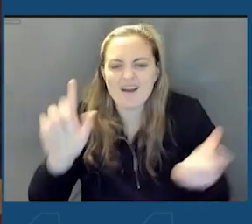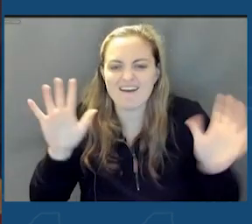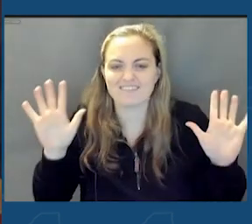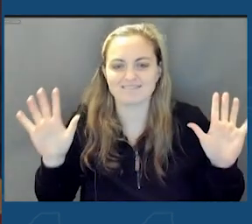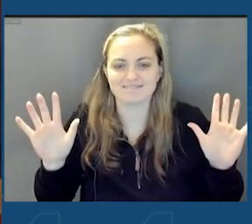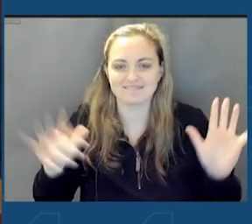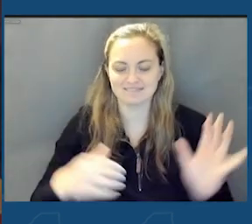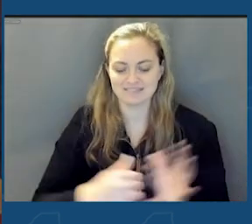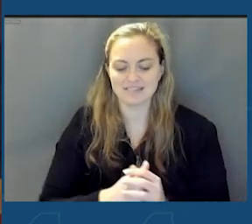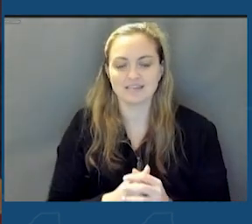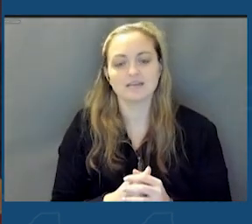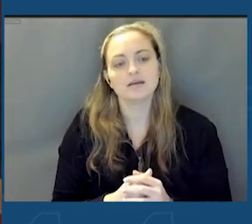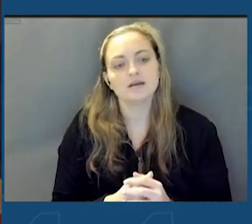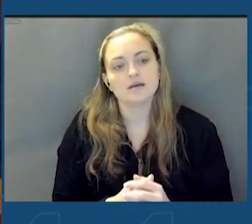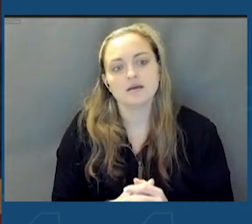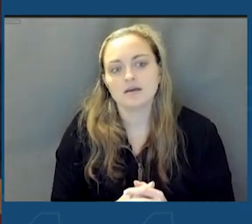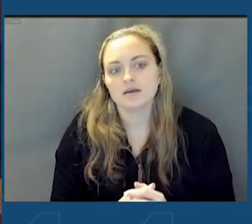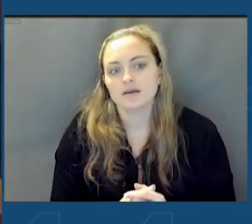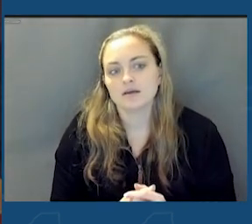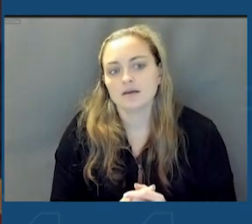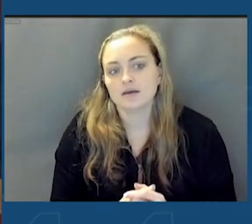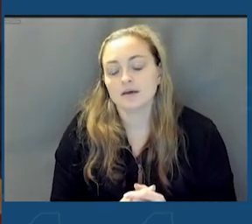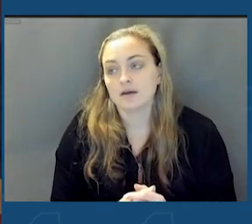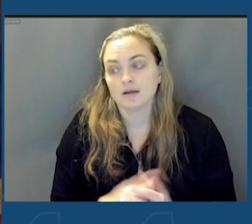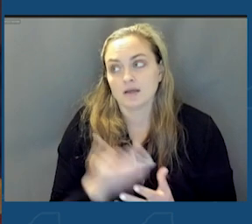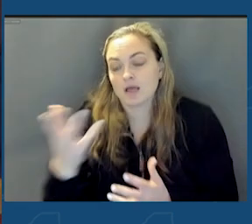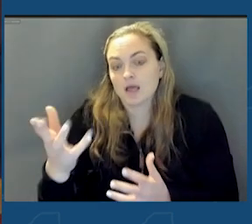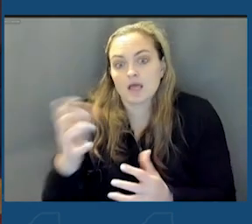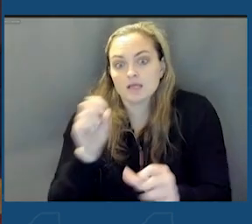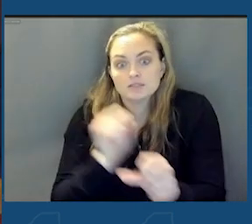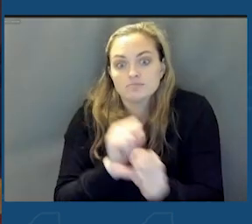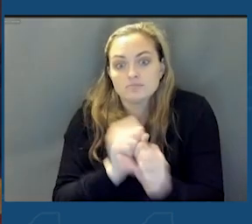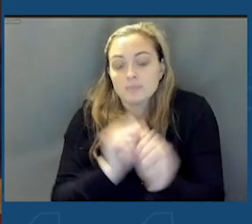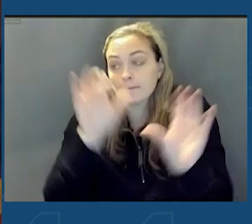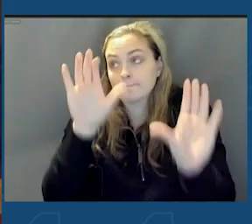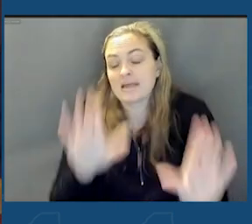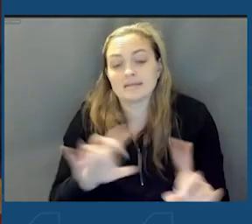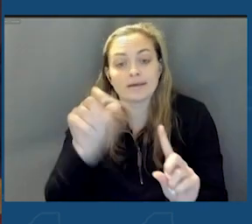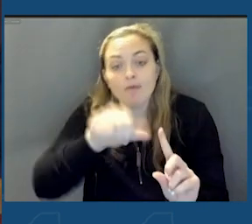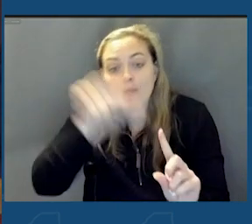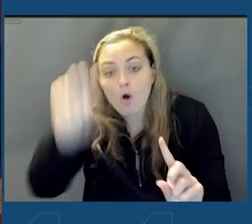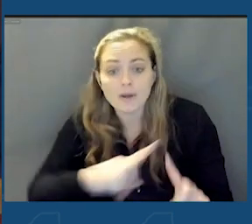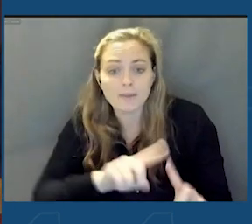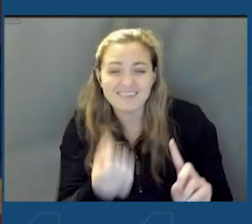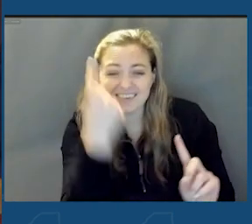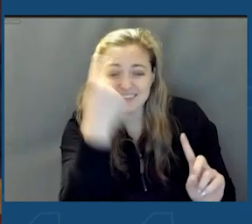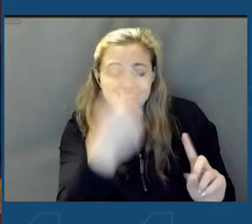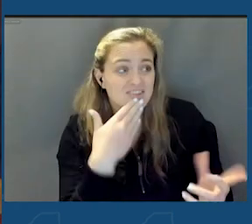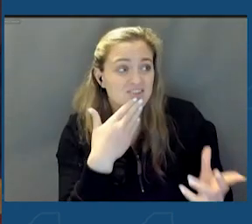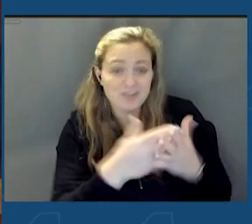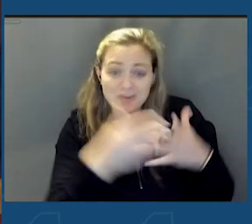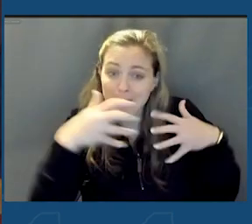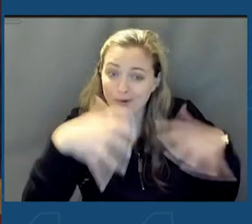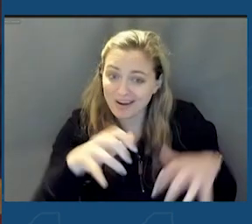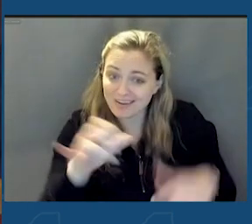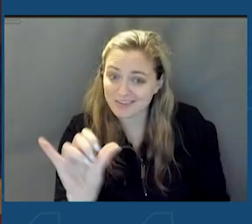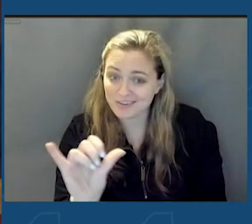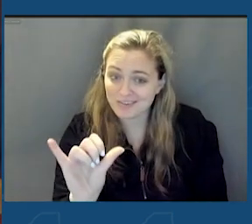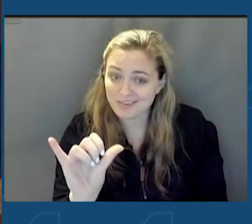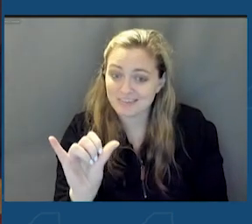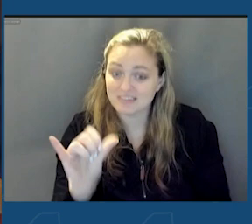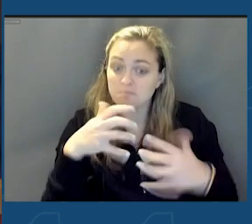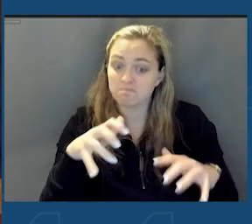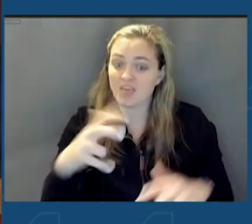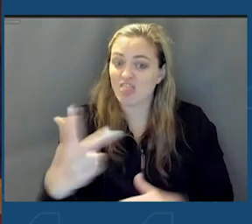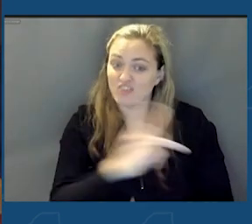He performs outstanding up in Albany, but he's also really good at parades. We marched in the Three Kings